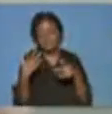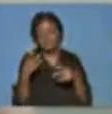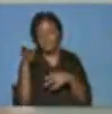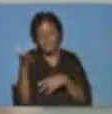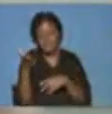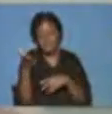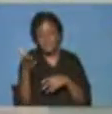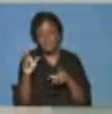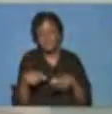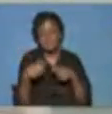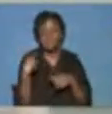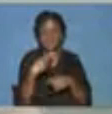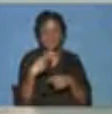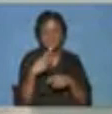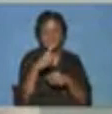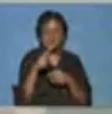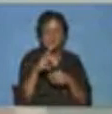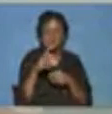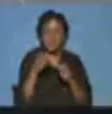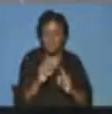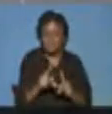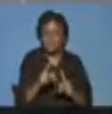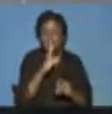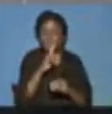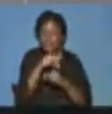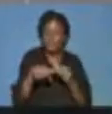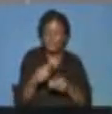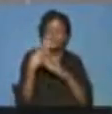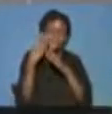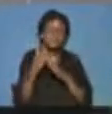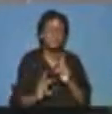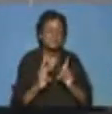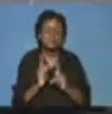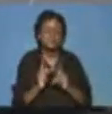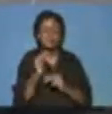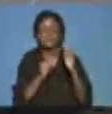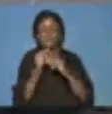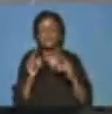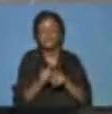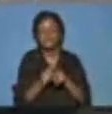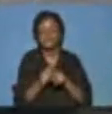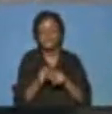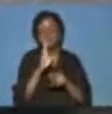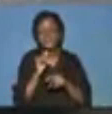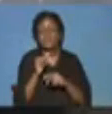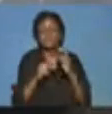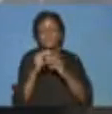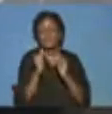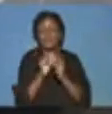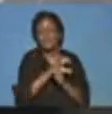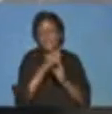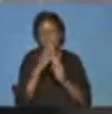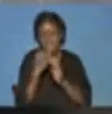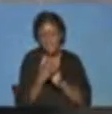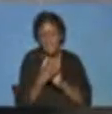be among our contacts, among the Bahamian people. The new U.S. Embassy compound is also being built with climate-sensitive obligations in